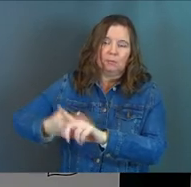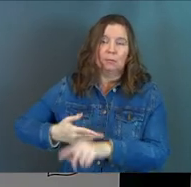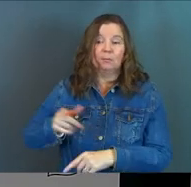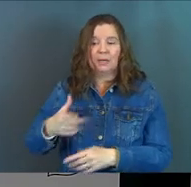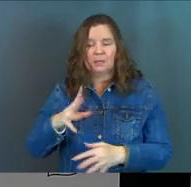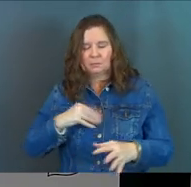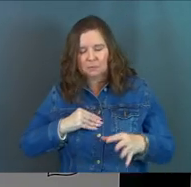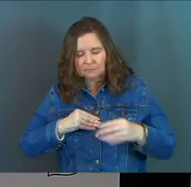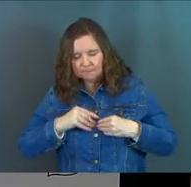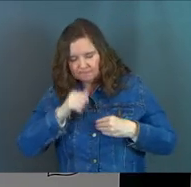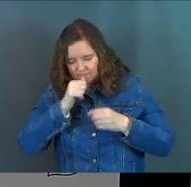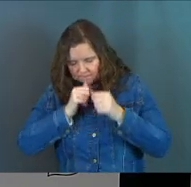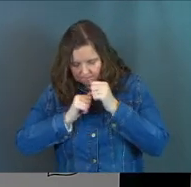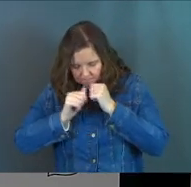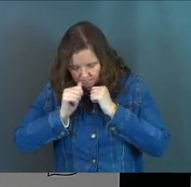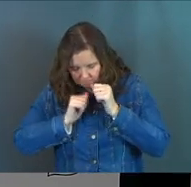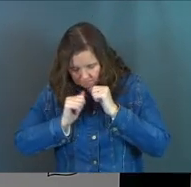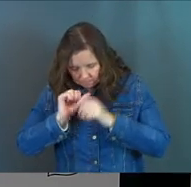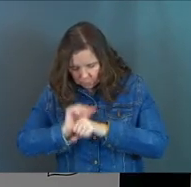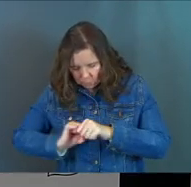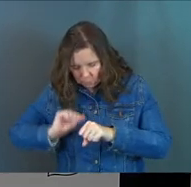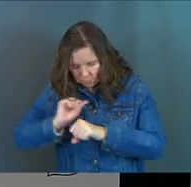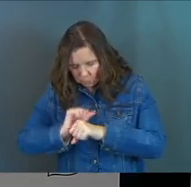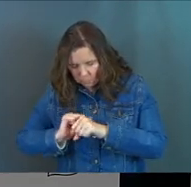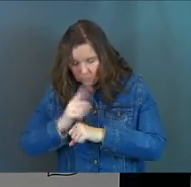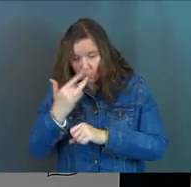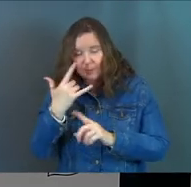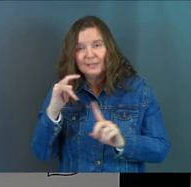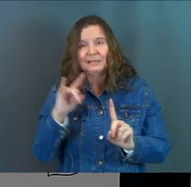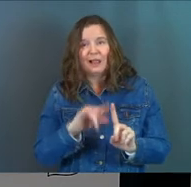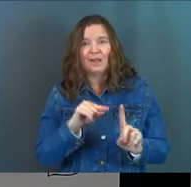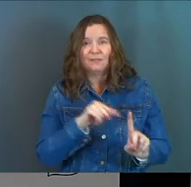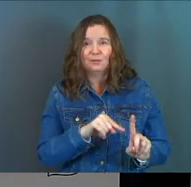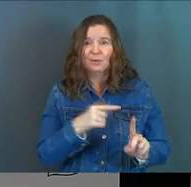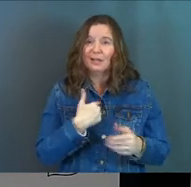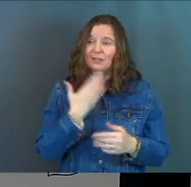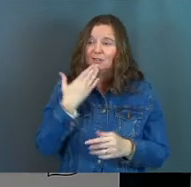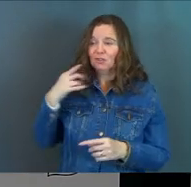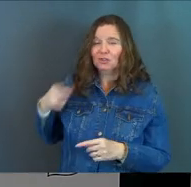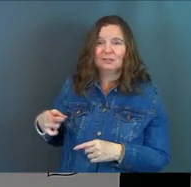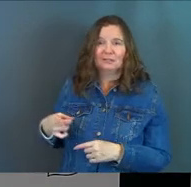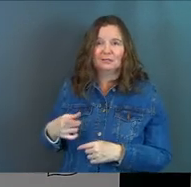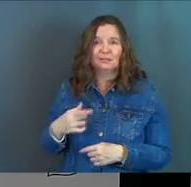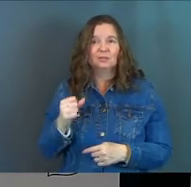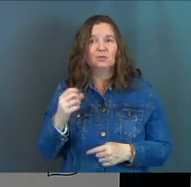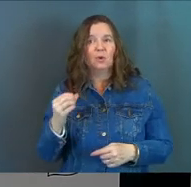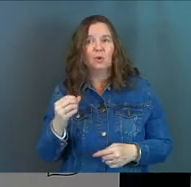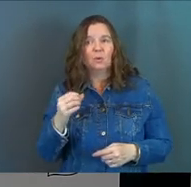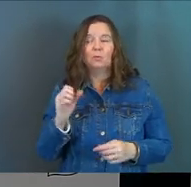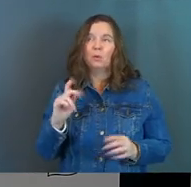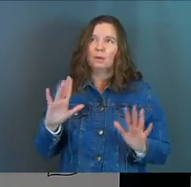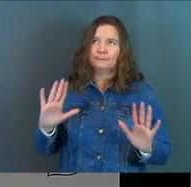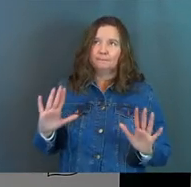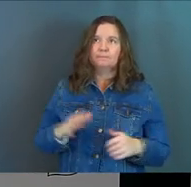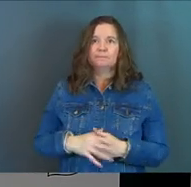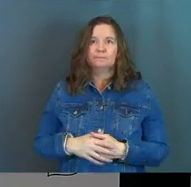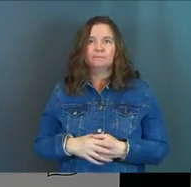But he's going to take it. And he loves you. And he's good. And so,